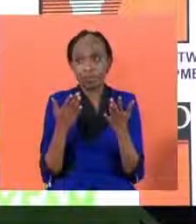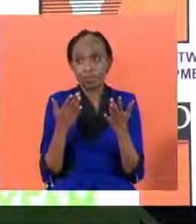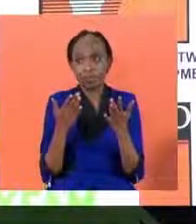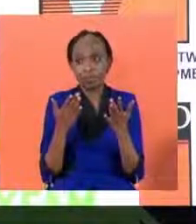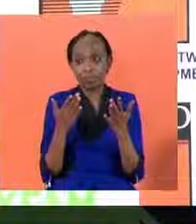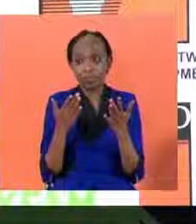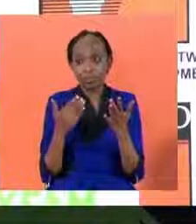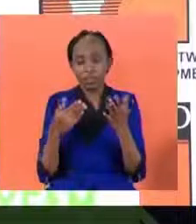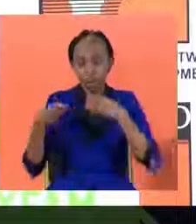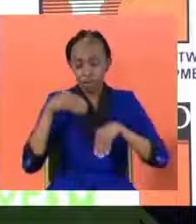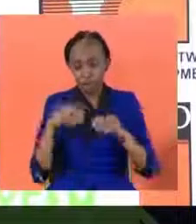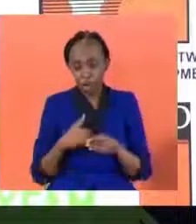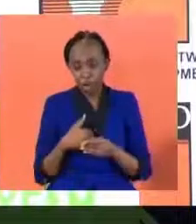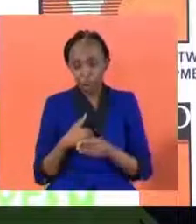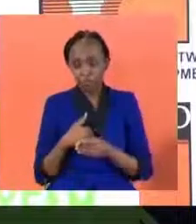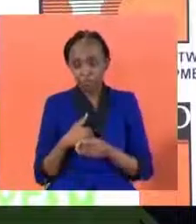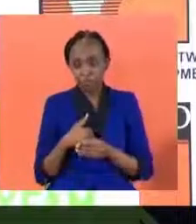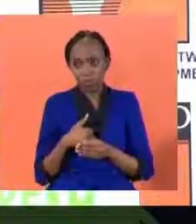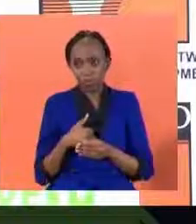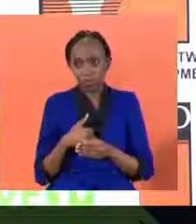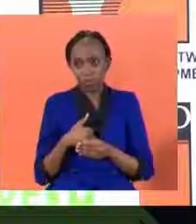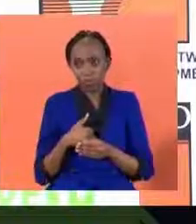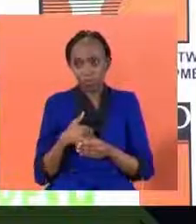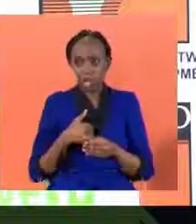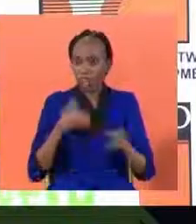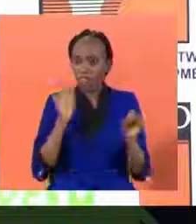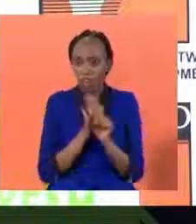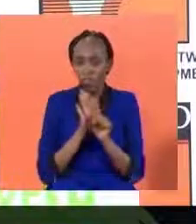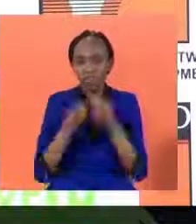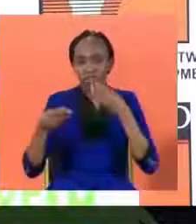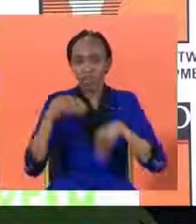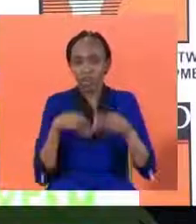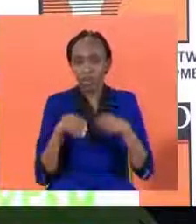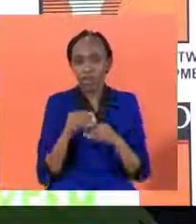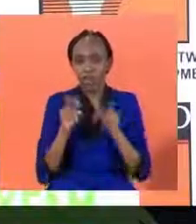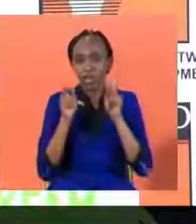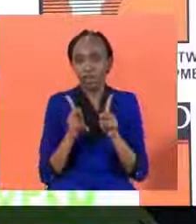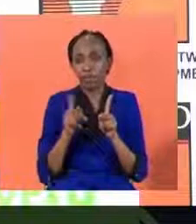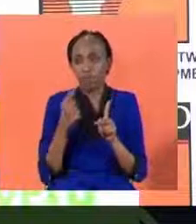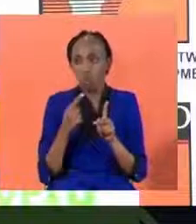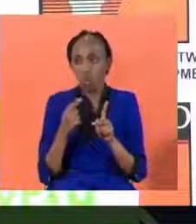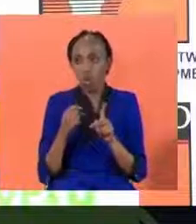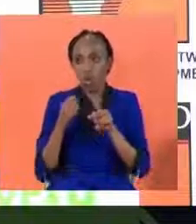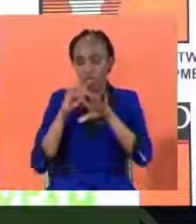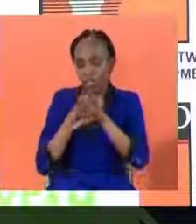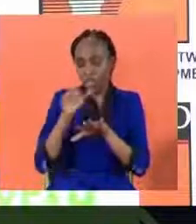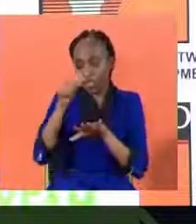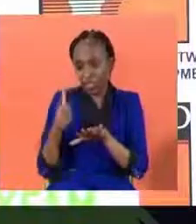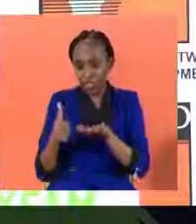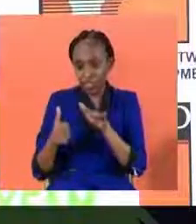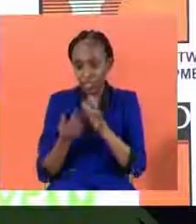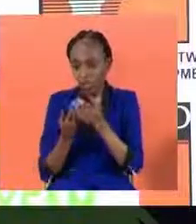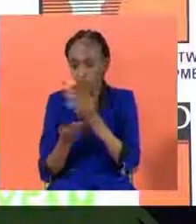there is corruption, where there is a lot of corruption, and people who are influencing others to